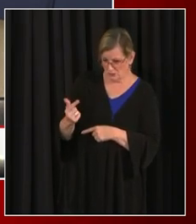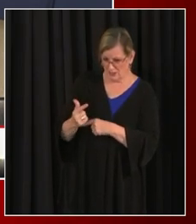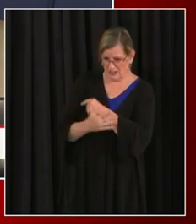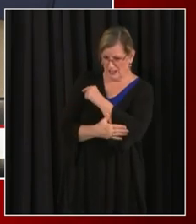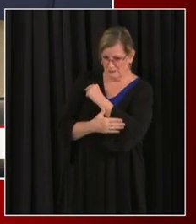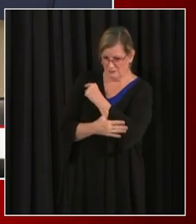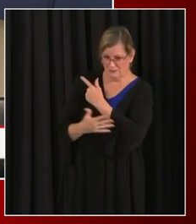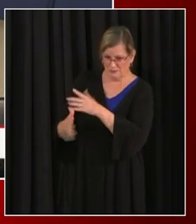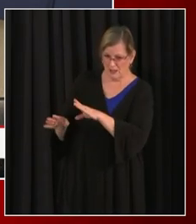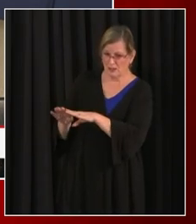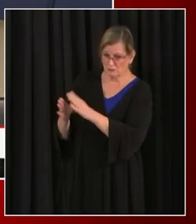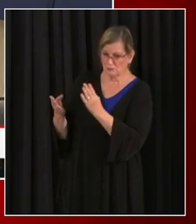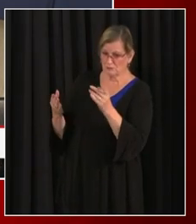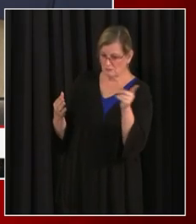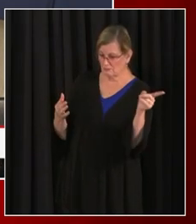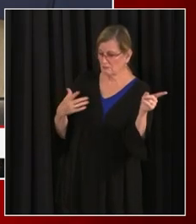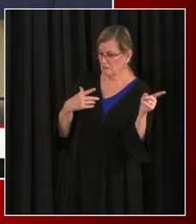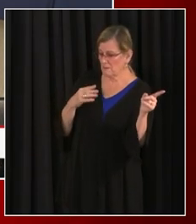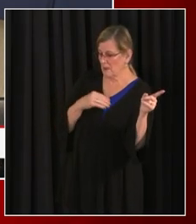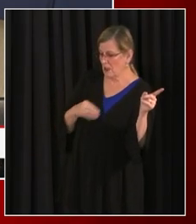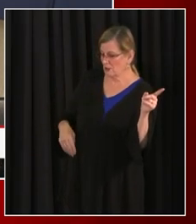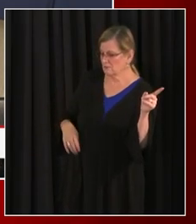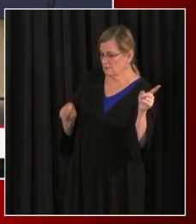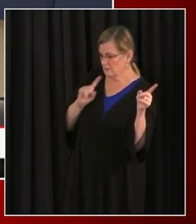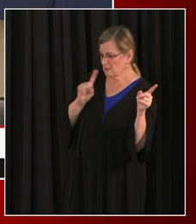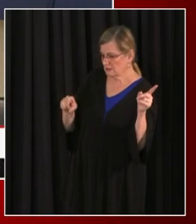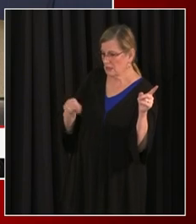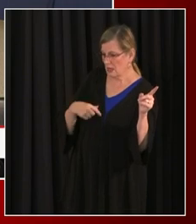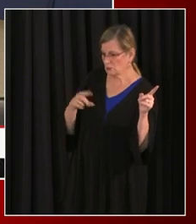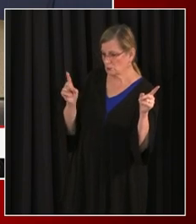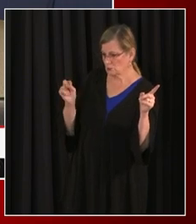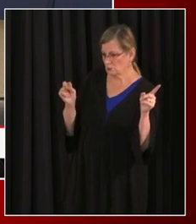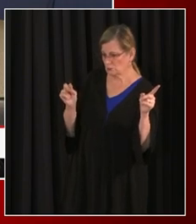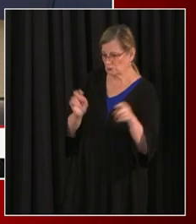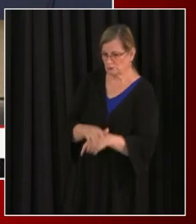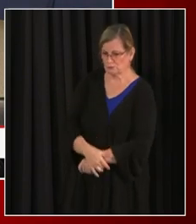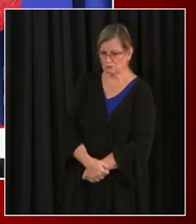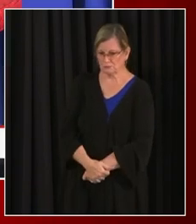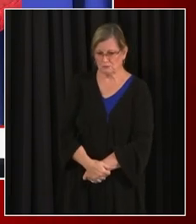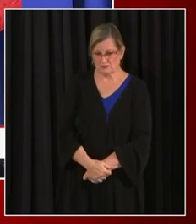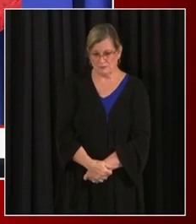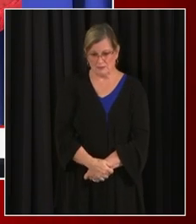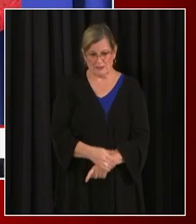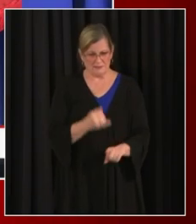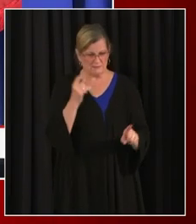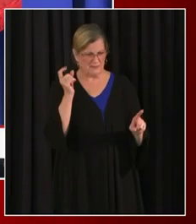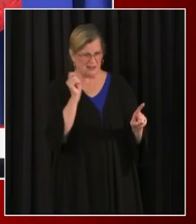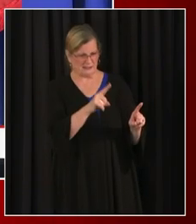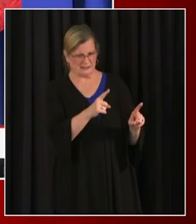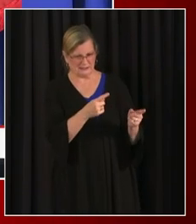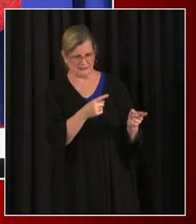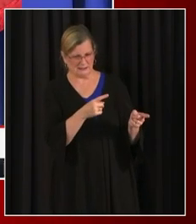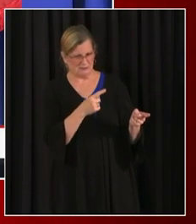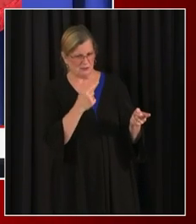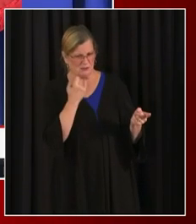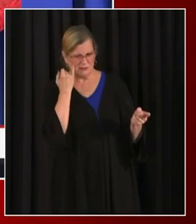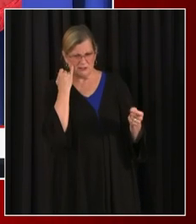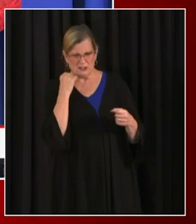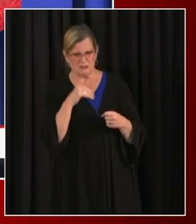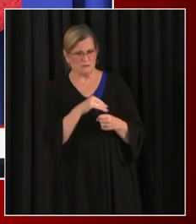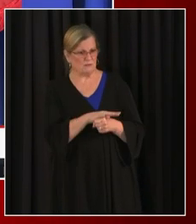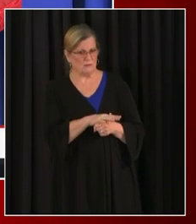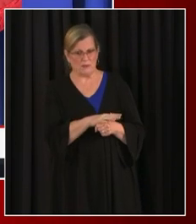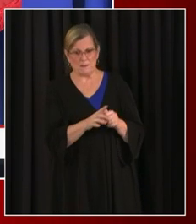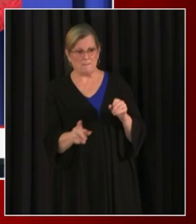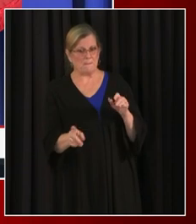I do, yes. You do? Was that? Yes. So if there's like a coronavirus case at any of these